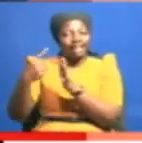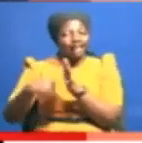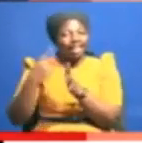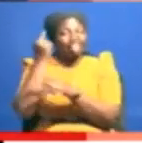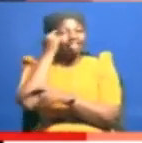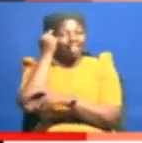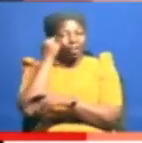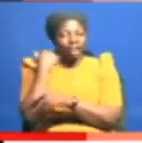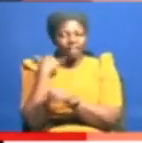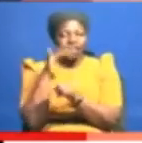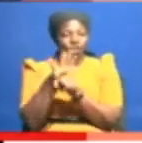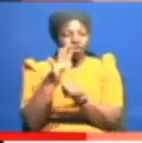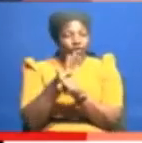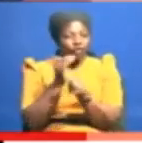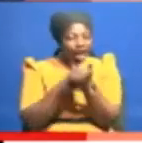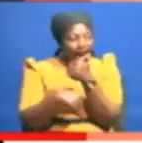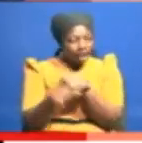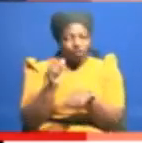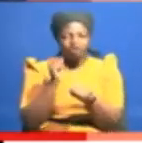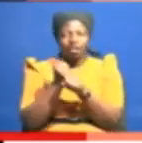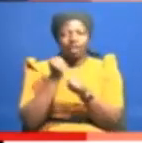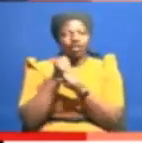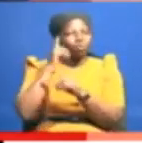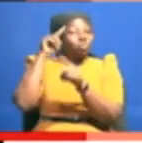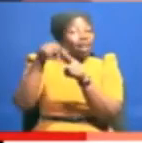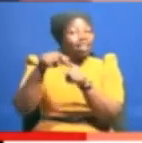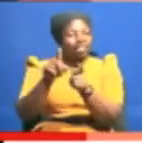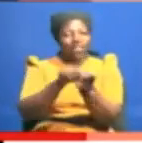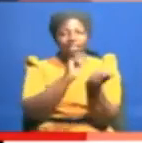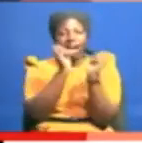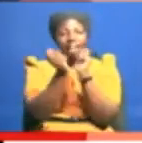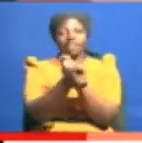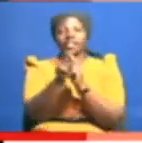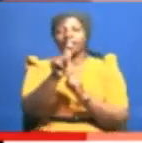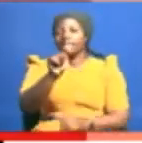tremendous efforts done towards, you know, reforming TVET in the country. Mm-hmm. And there is a point.